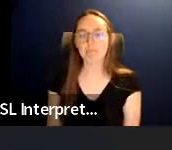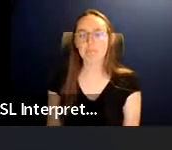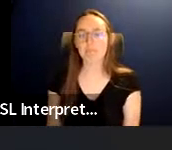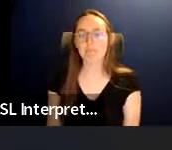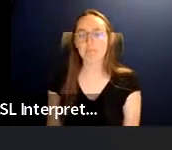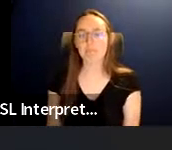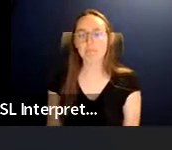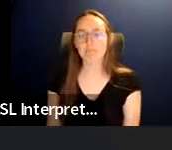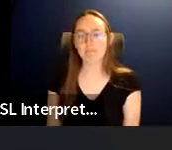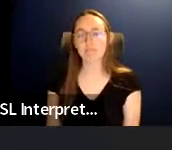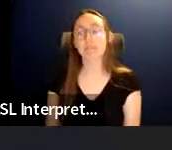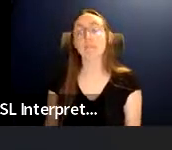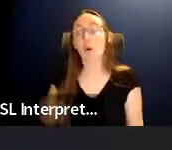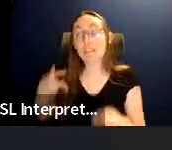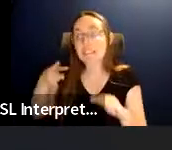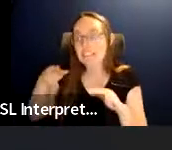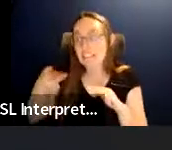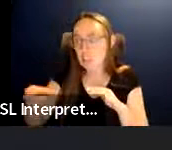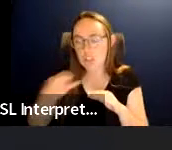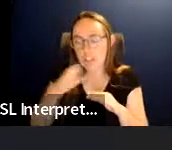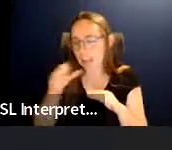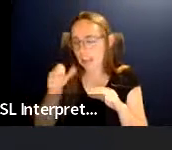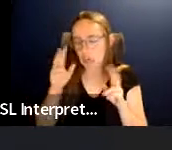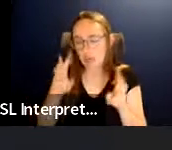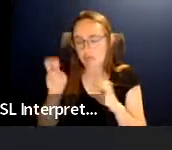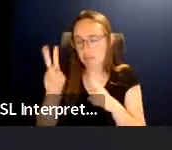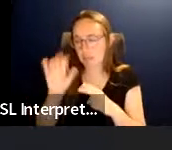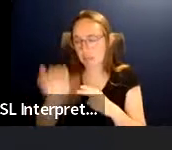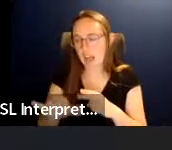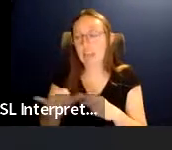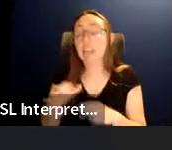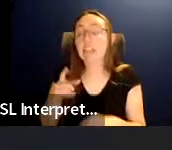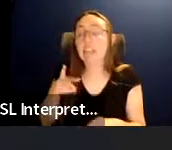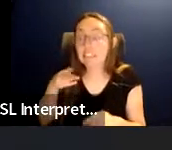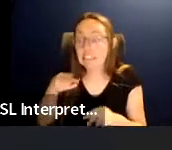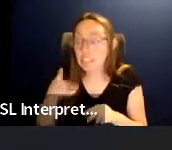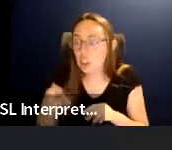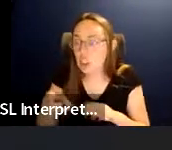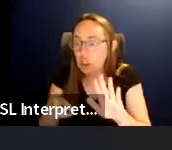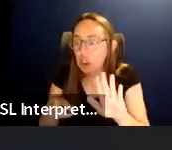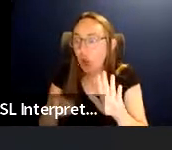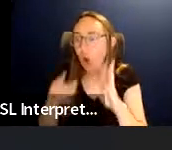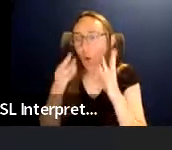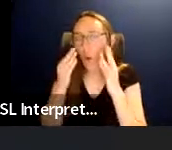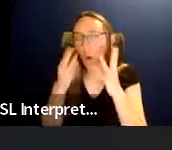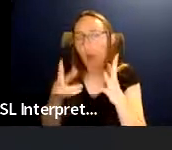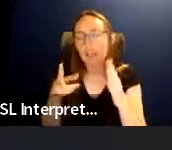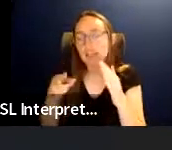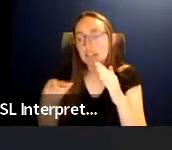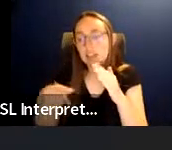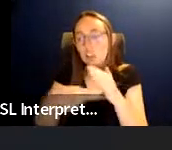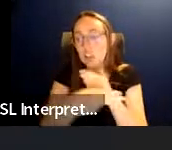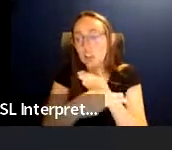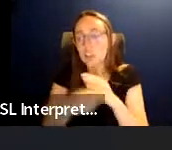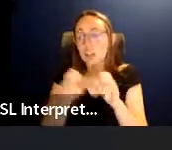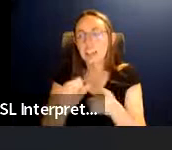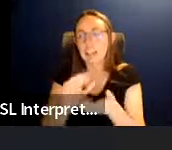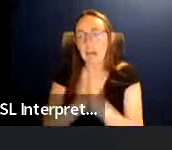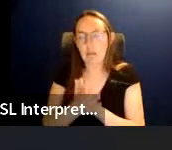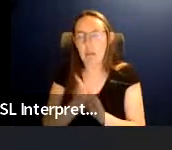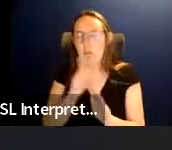a pair of scissors that are not here, and scissors. That's the other thing about scissors. You know, scissors can get really gunked